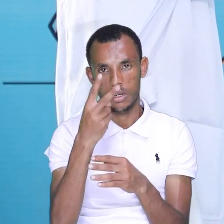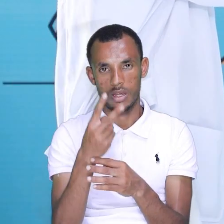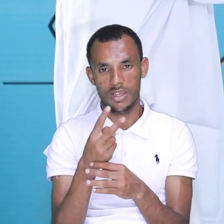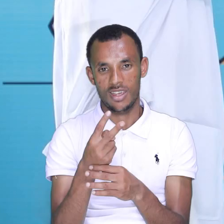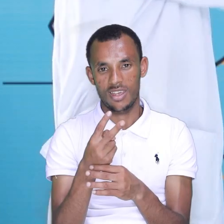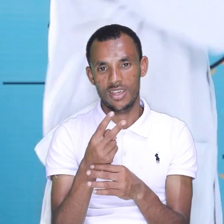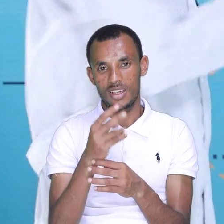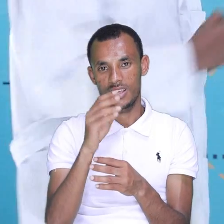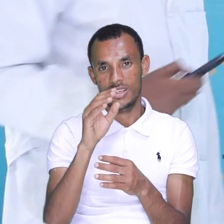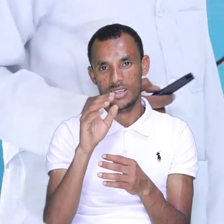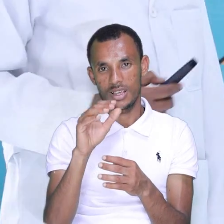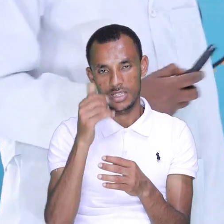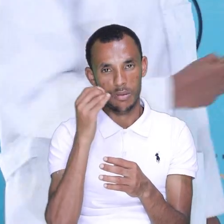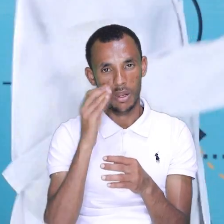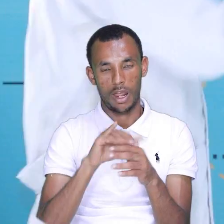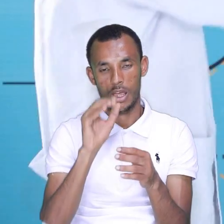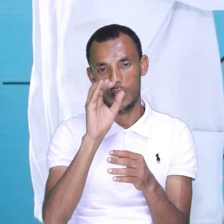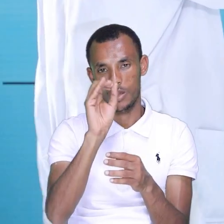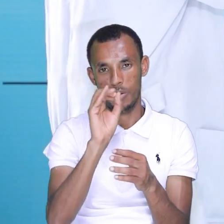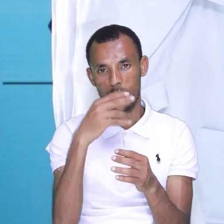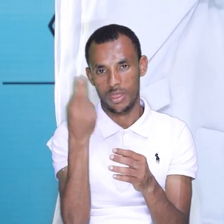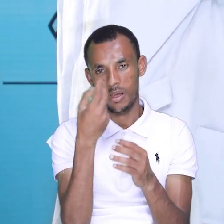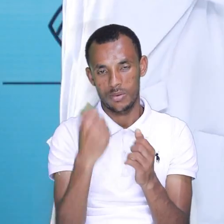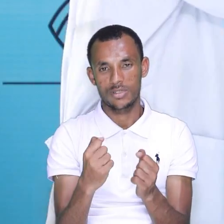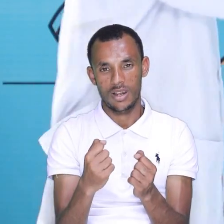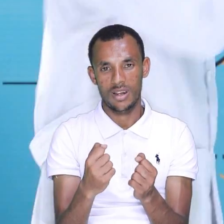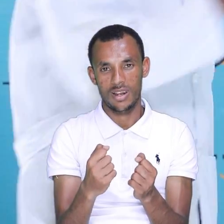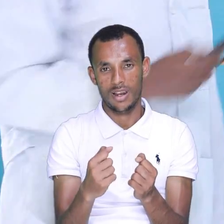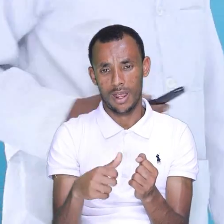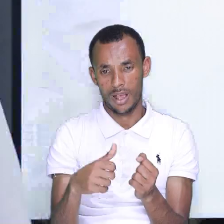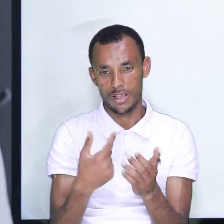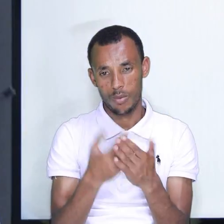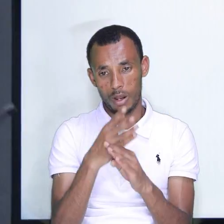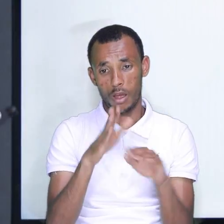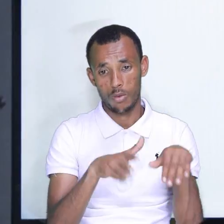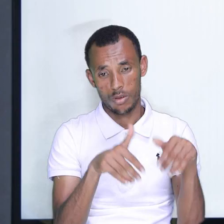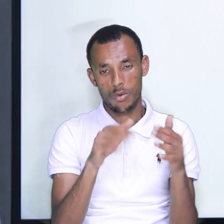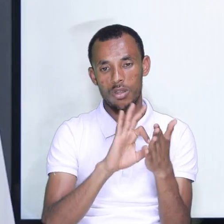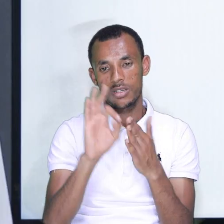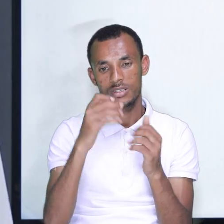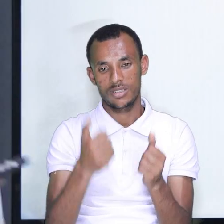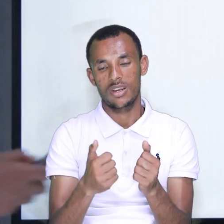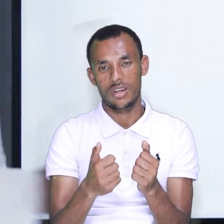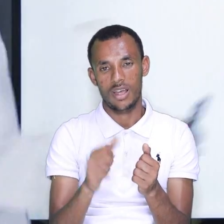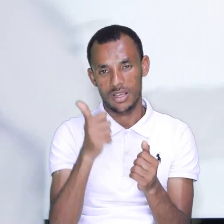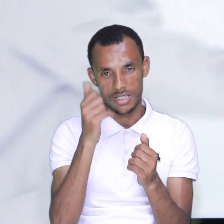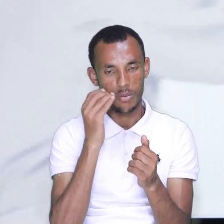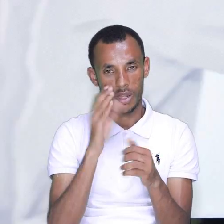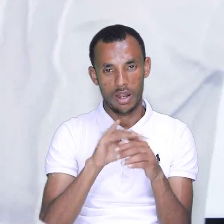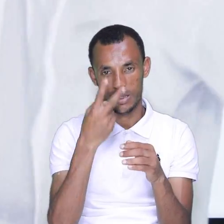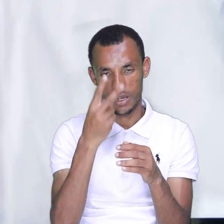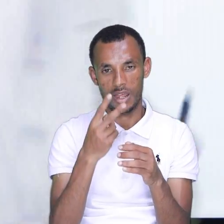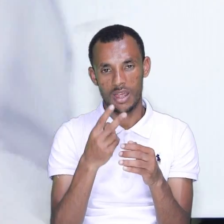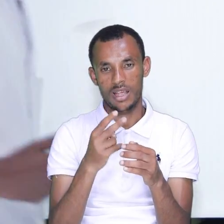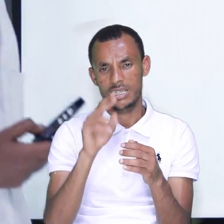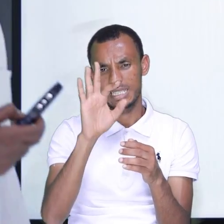use number 0. You have to choose any one of the remaining digits. So for the tens digit, we have